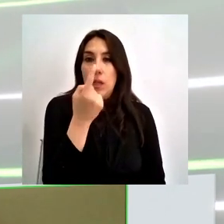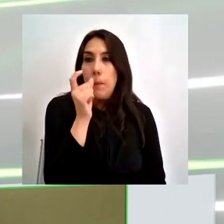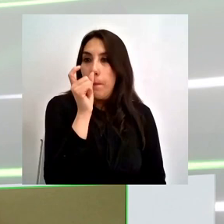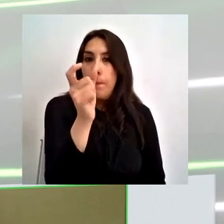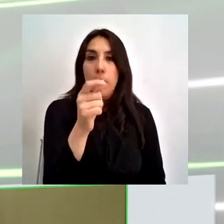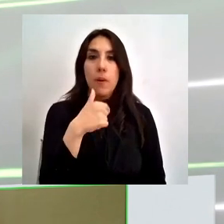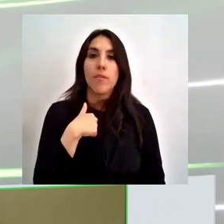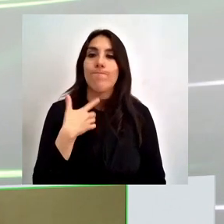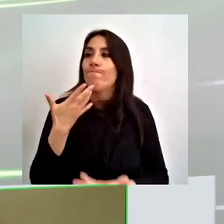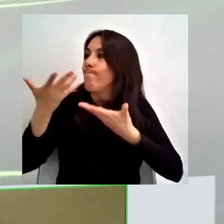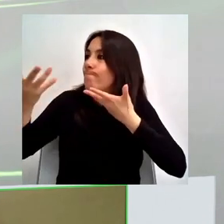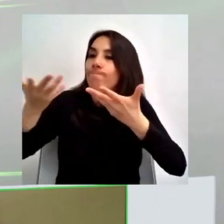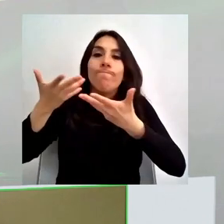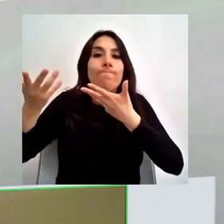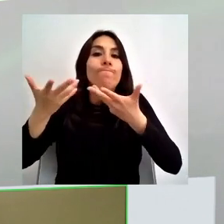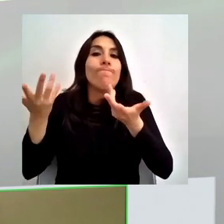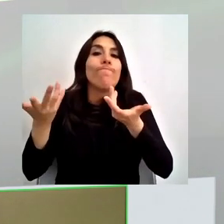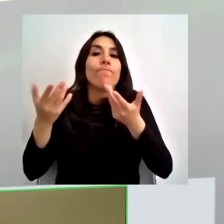years.